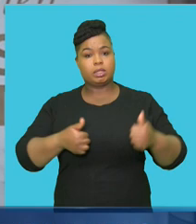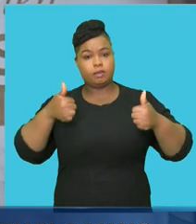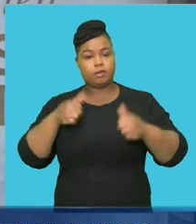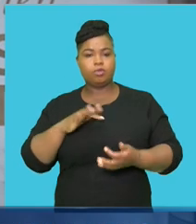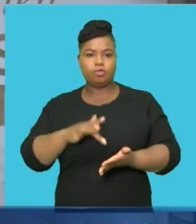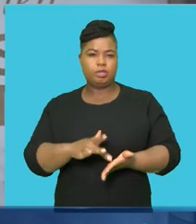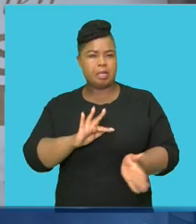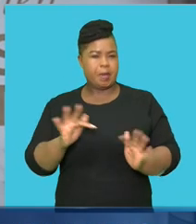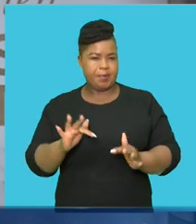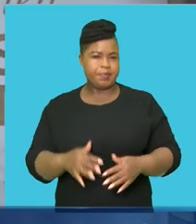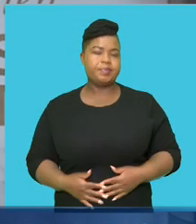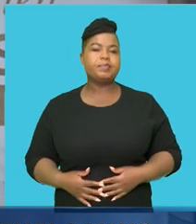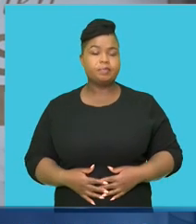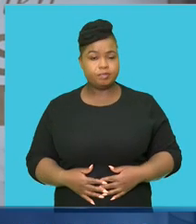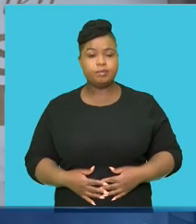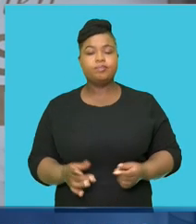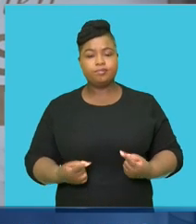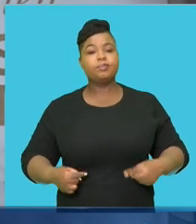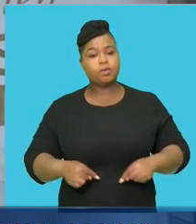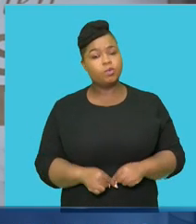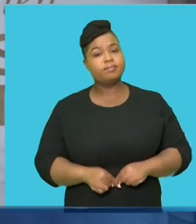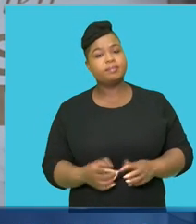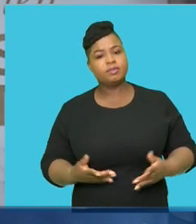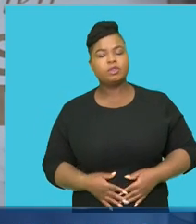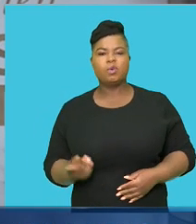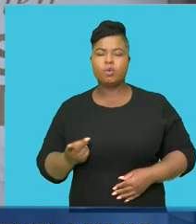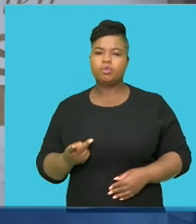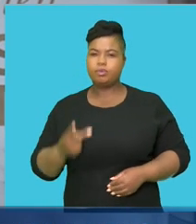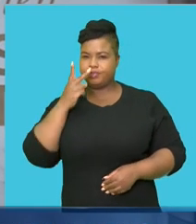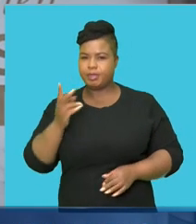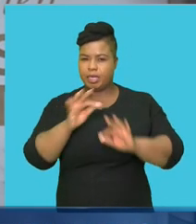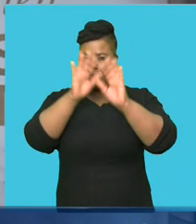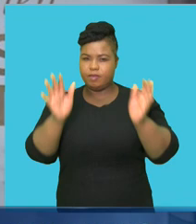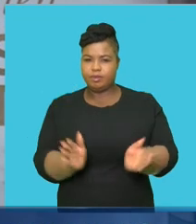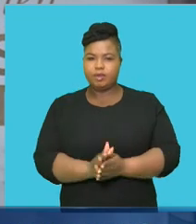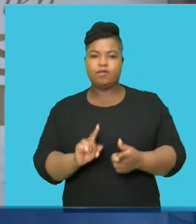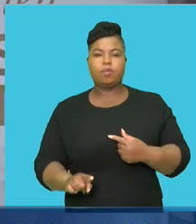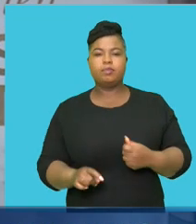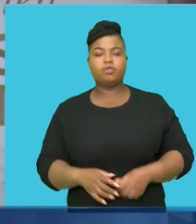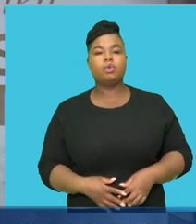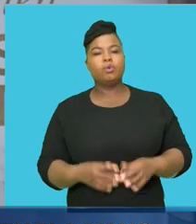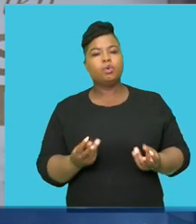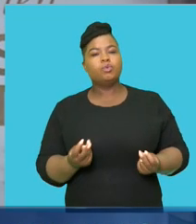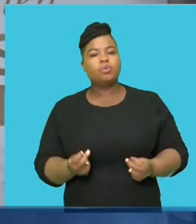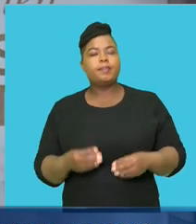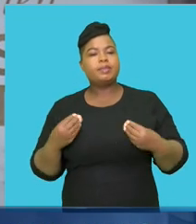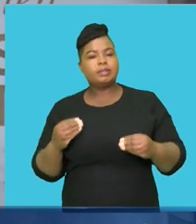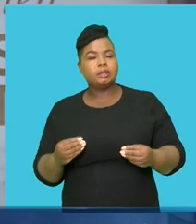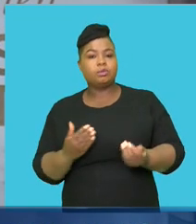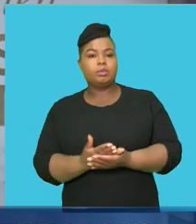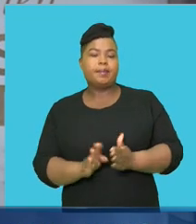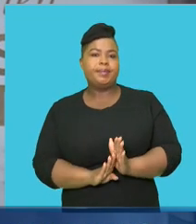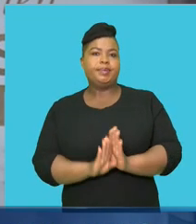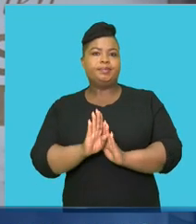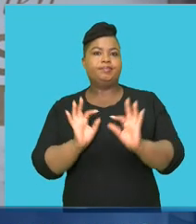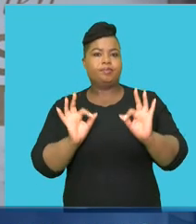in companies. And we are really looking at things holistically, right down from your startup business to your more established